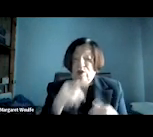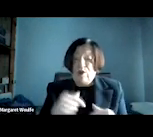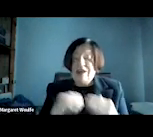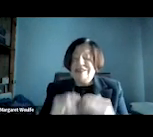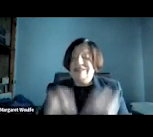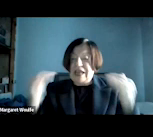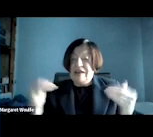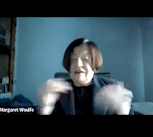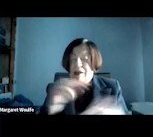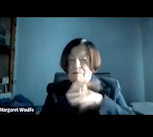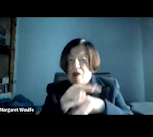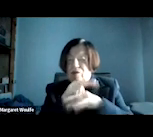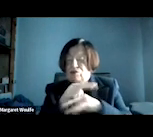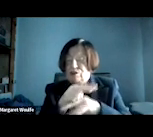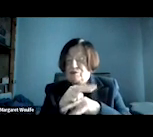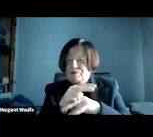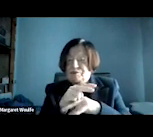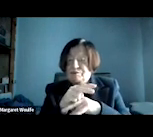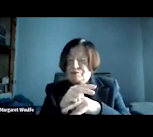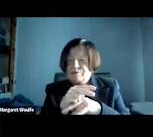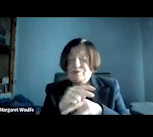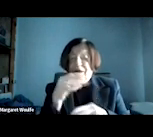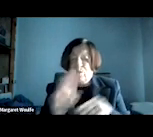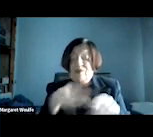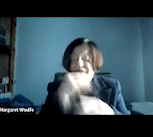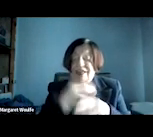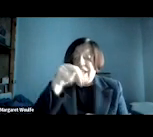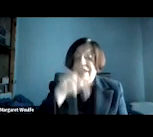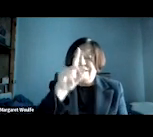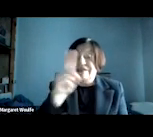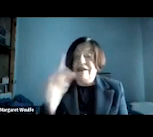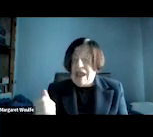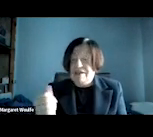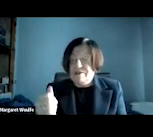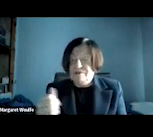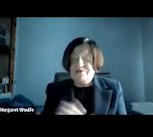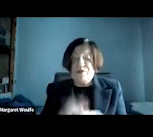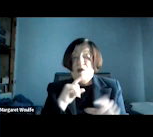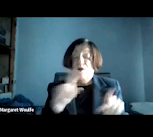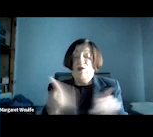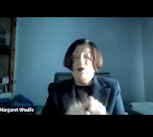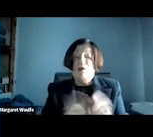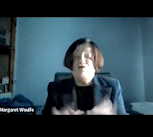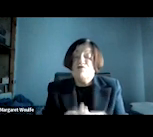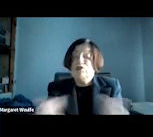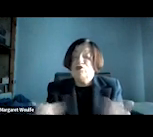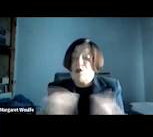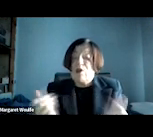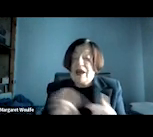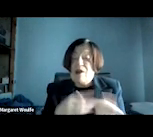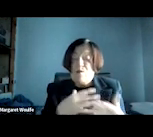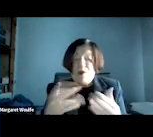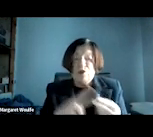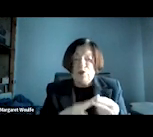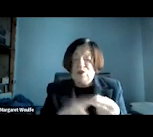standards and monitoring unit within the National Disability Authority, but also then the resources and toolkits,